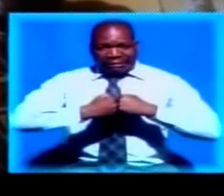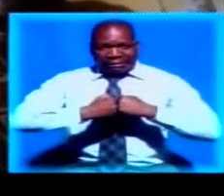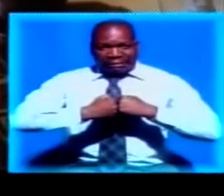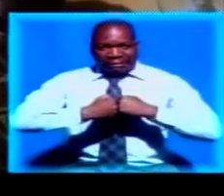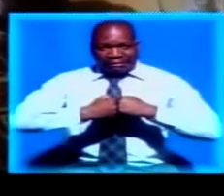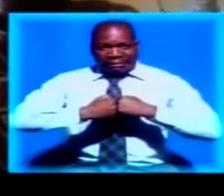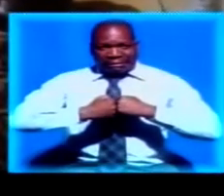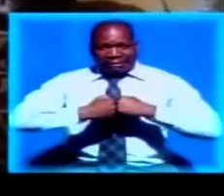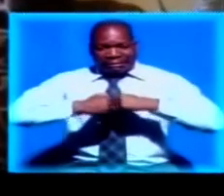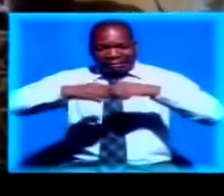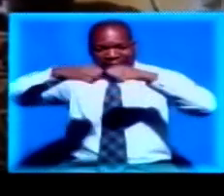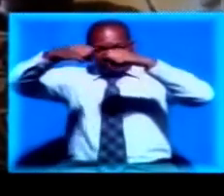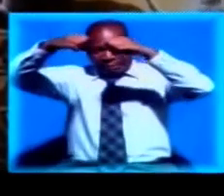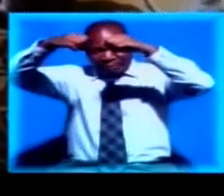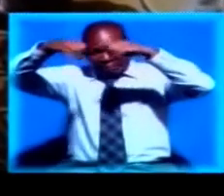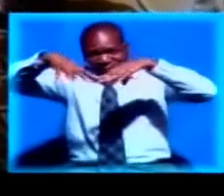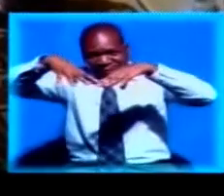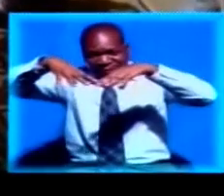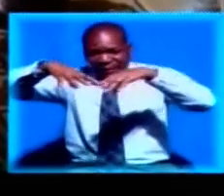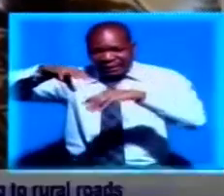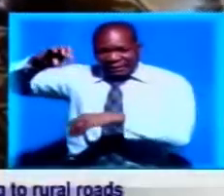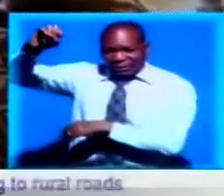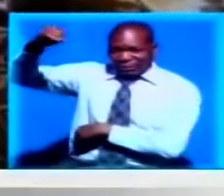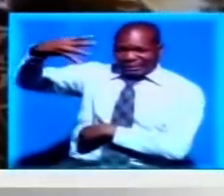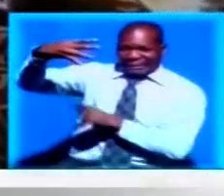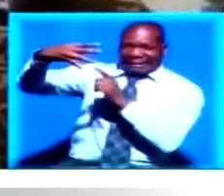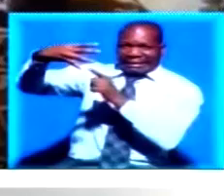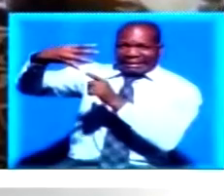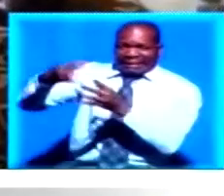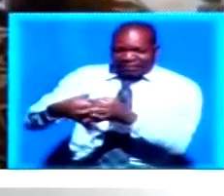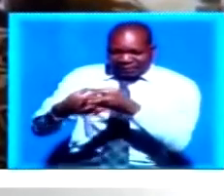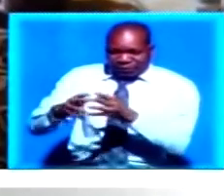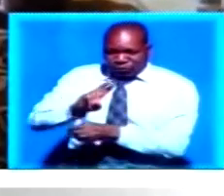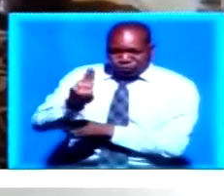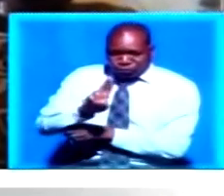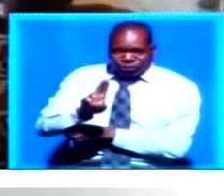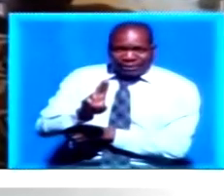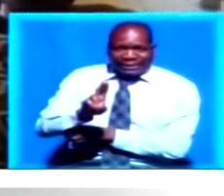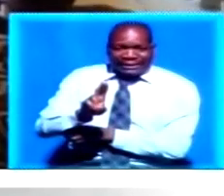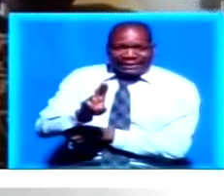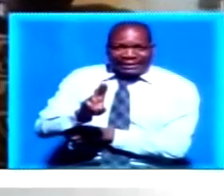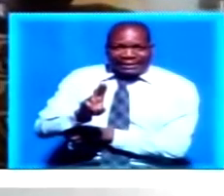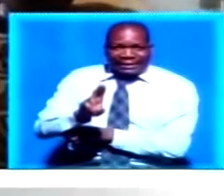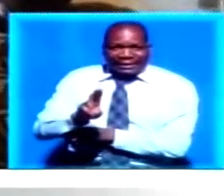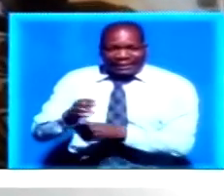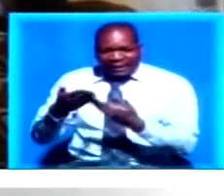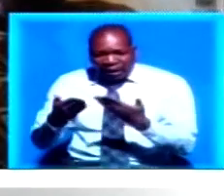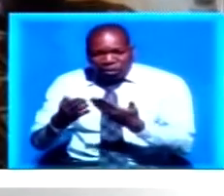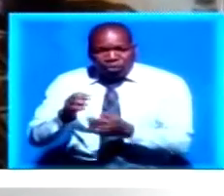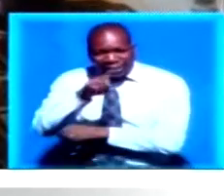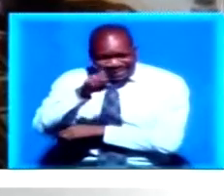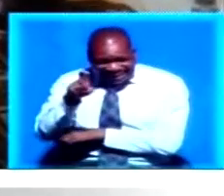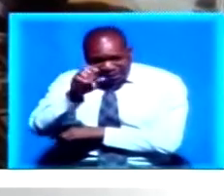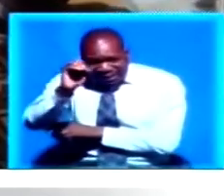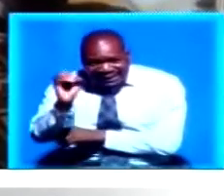We live on the genset and we economize the usage. So since our dream is to produce 100%